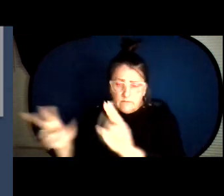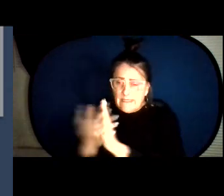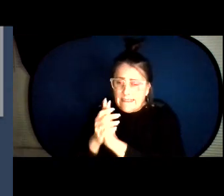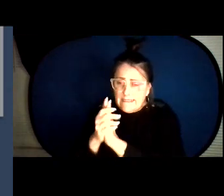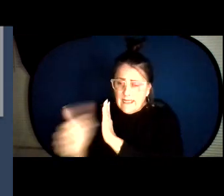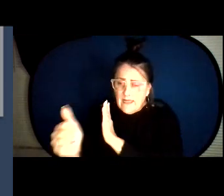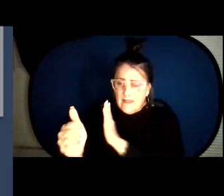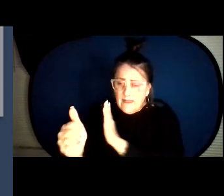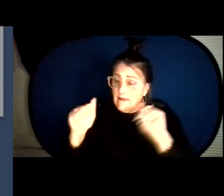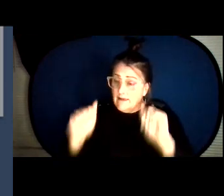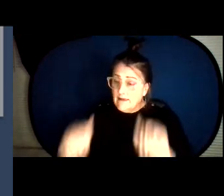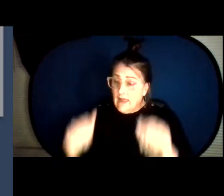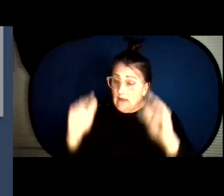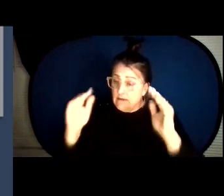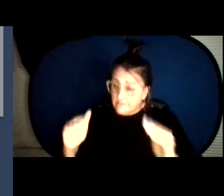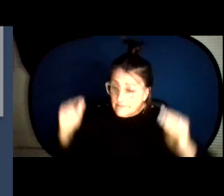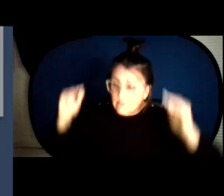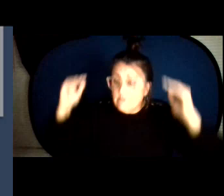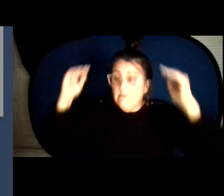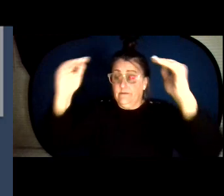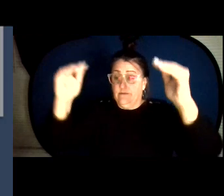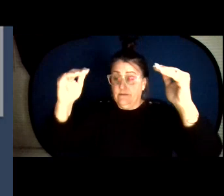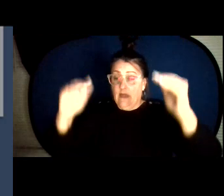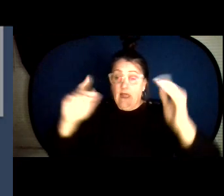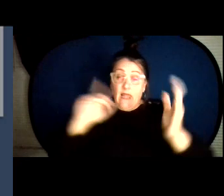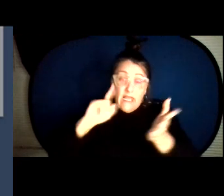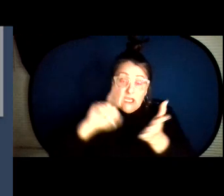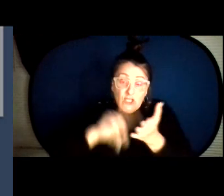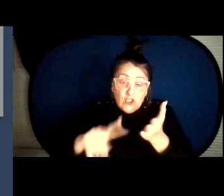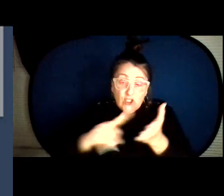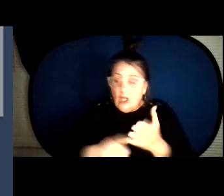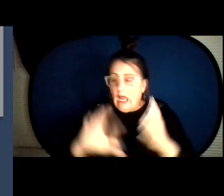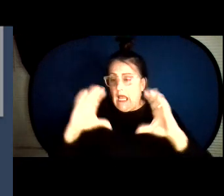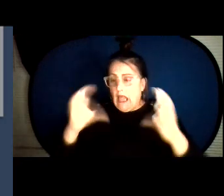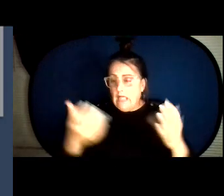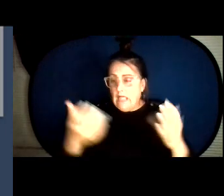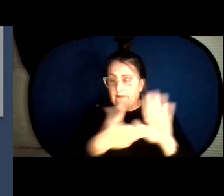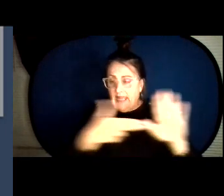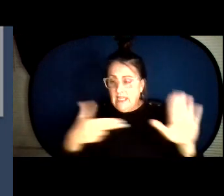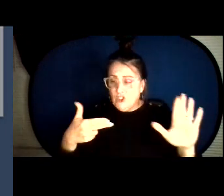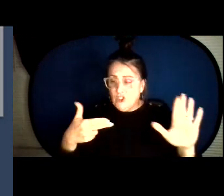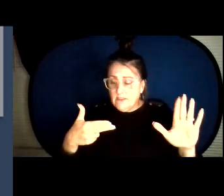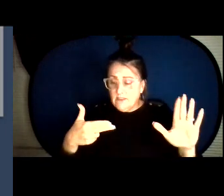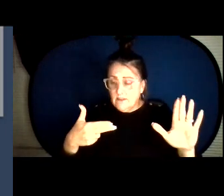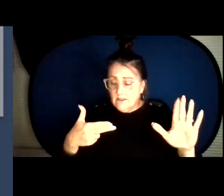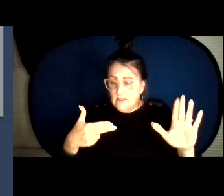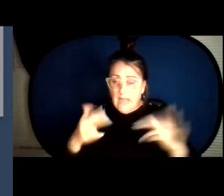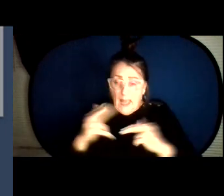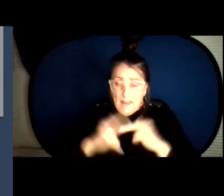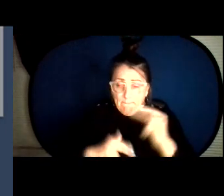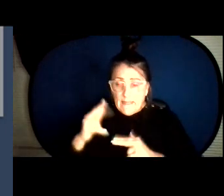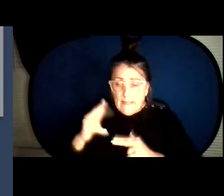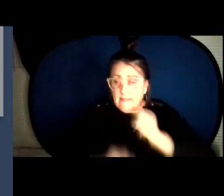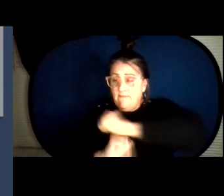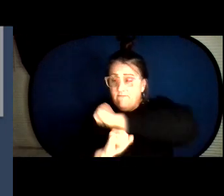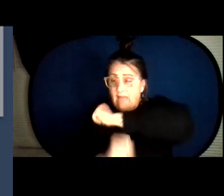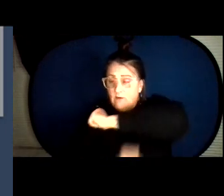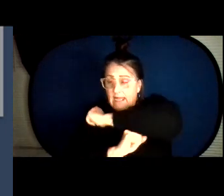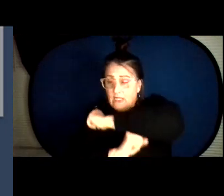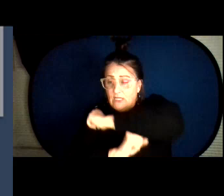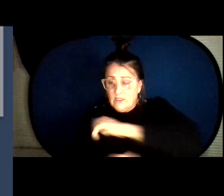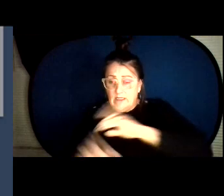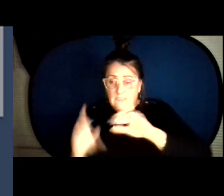upskilling, and look at classifications. These are all things that we need to look in as part of building our foundation in the department, because we